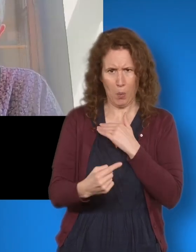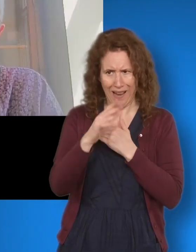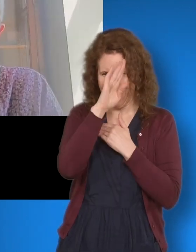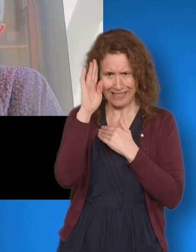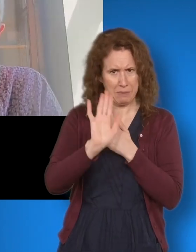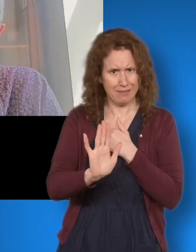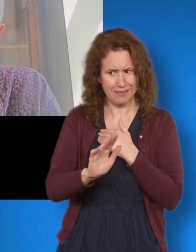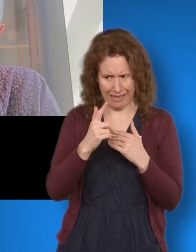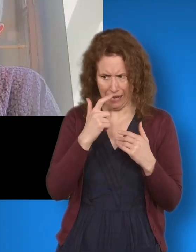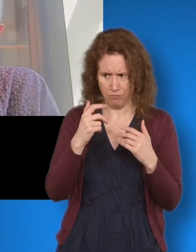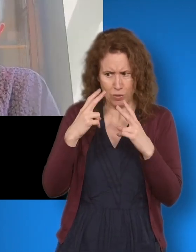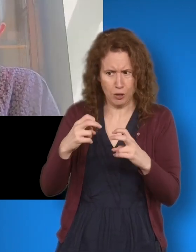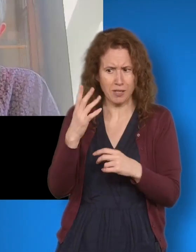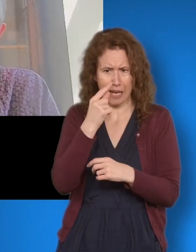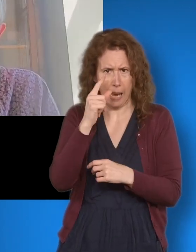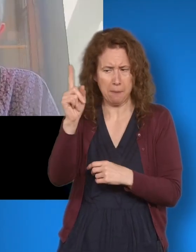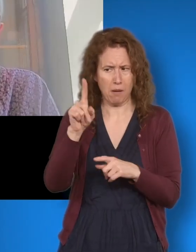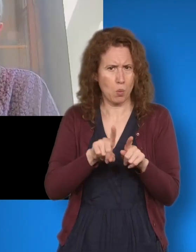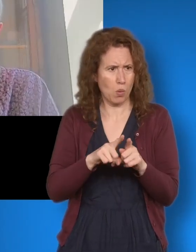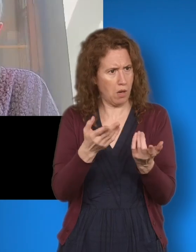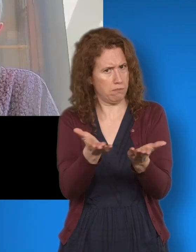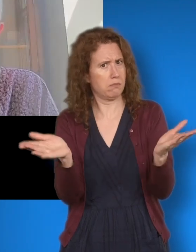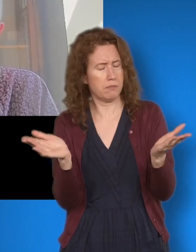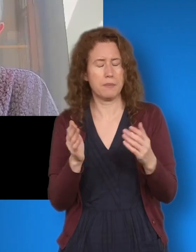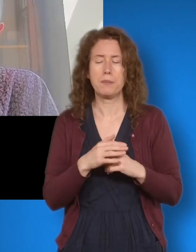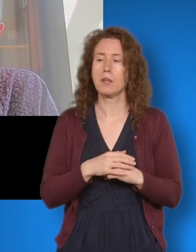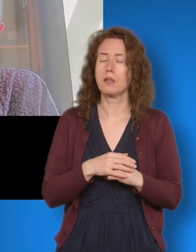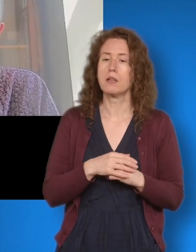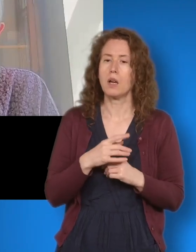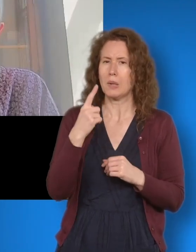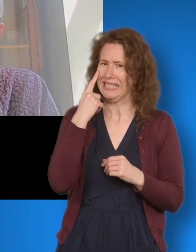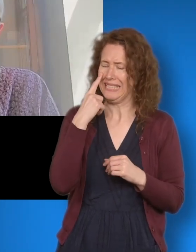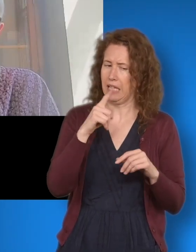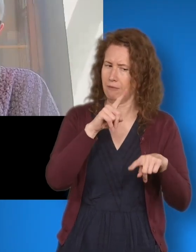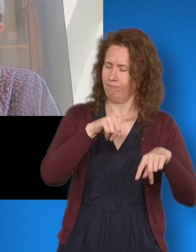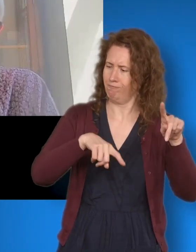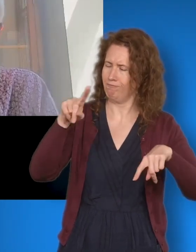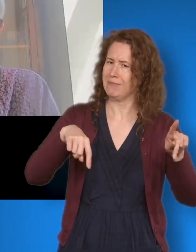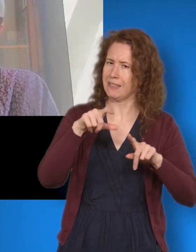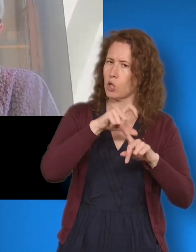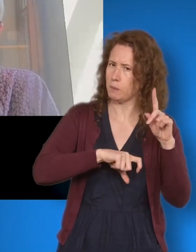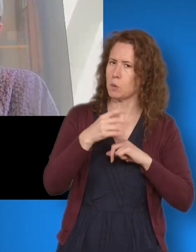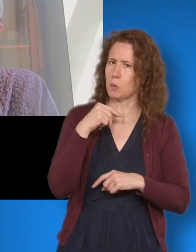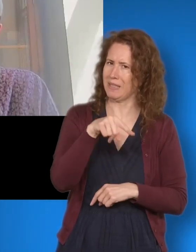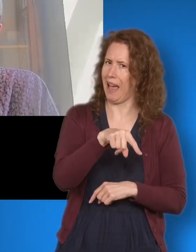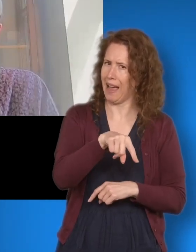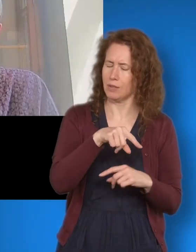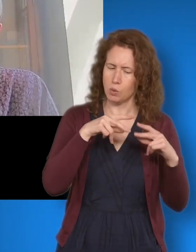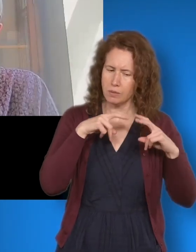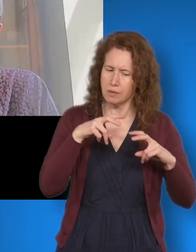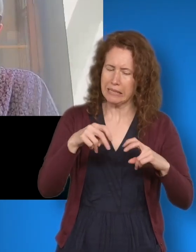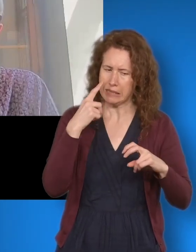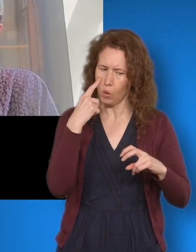by researchers. You have, we see a wide variety of communities using SNA these